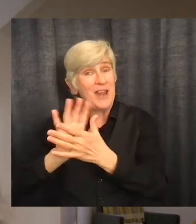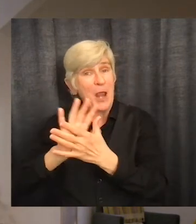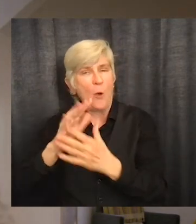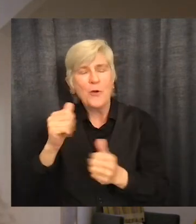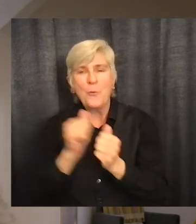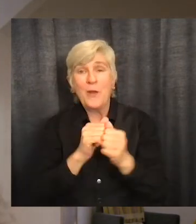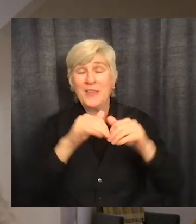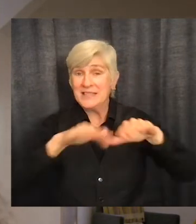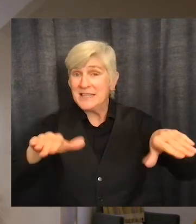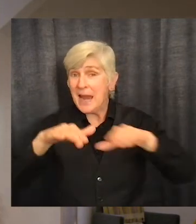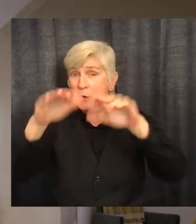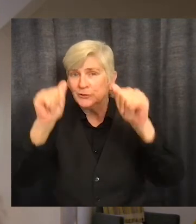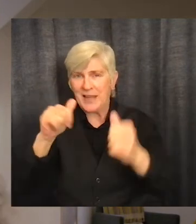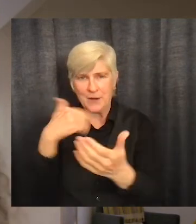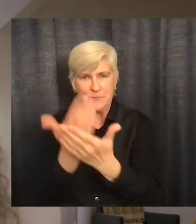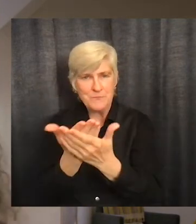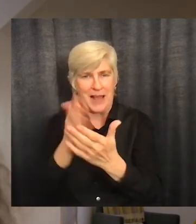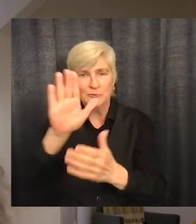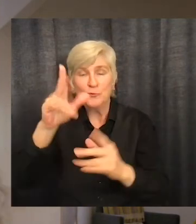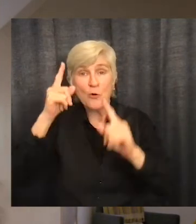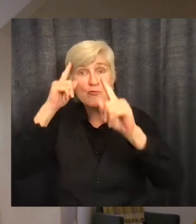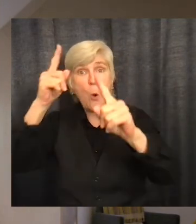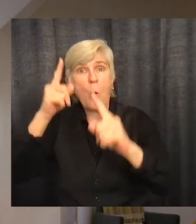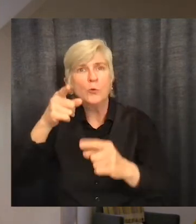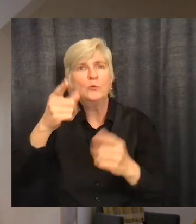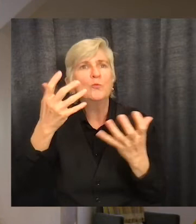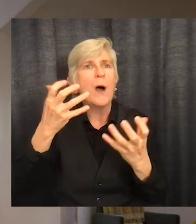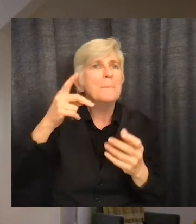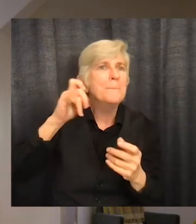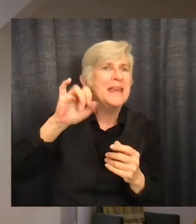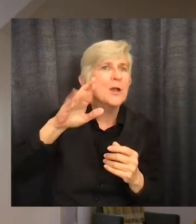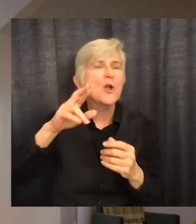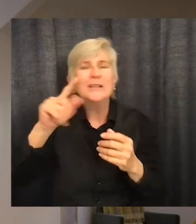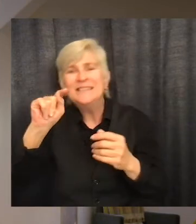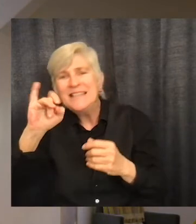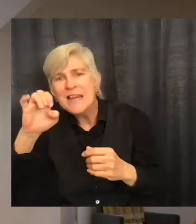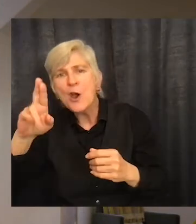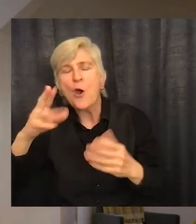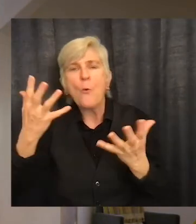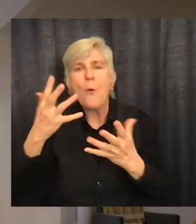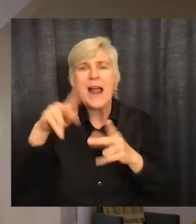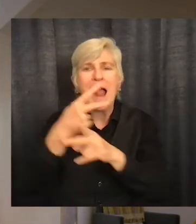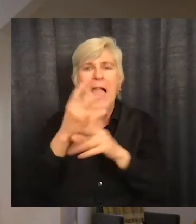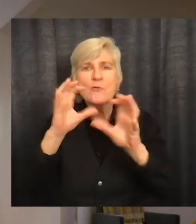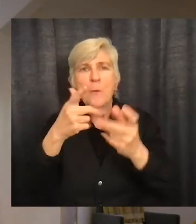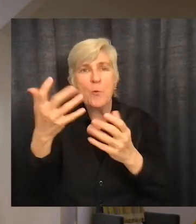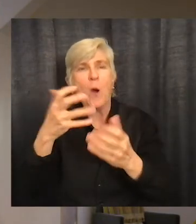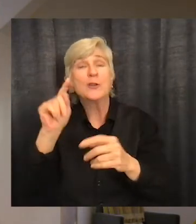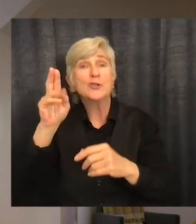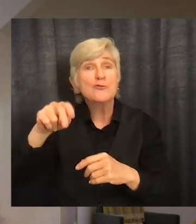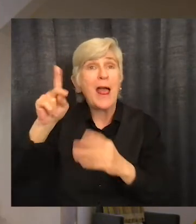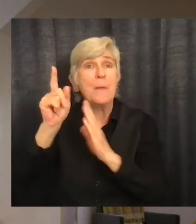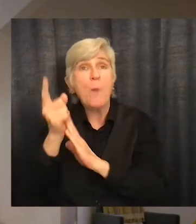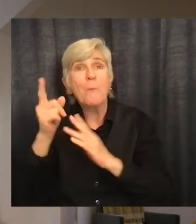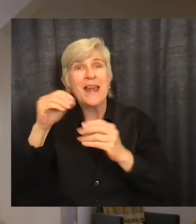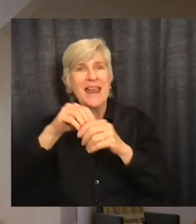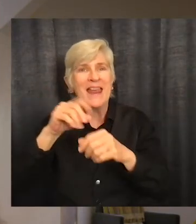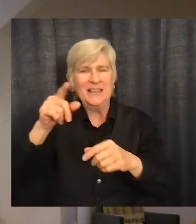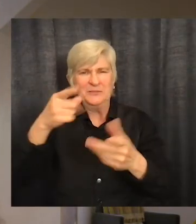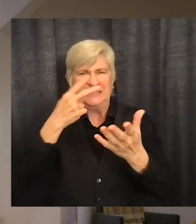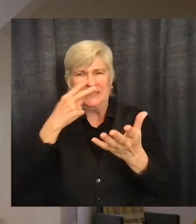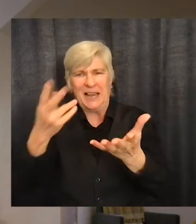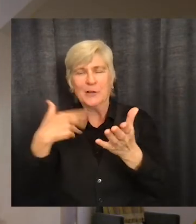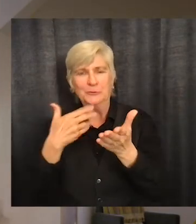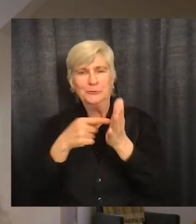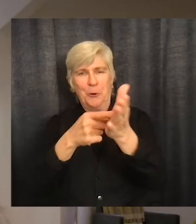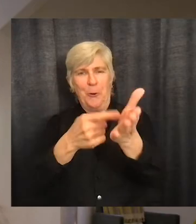efficiently with Pinterest video. Available in tiers to match your reach goals, of course, these packages let you target against unique trends and